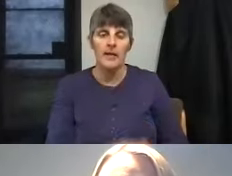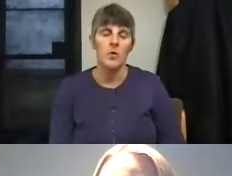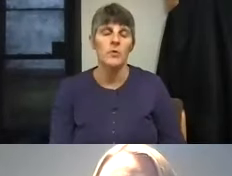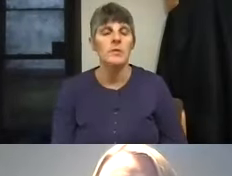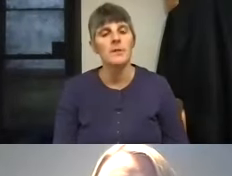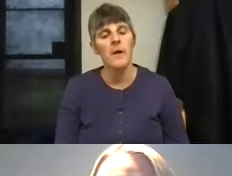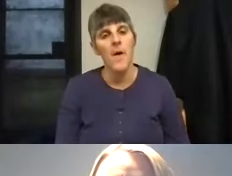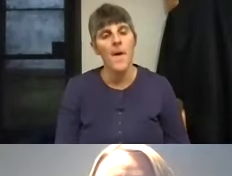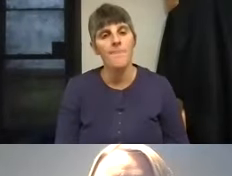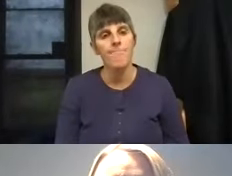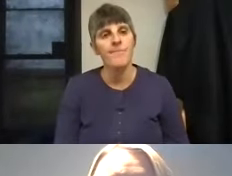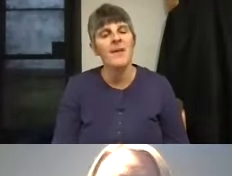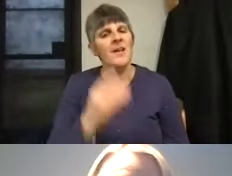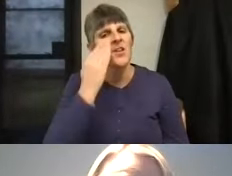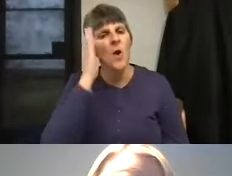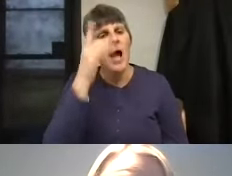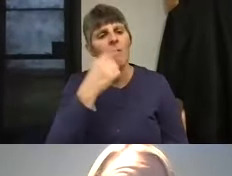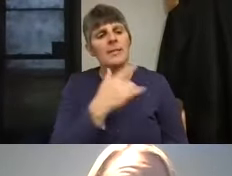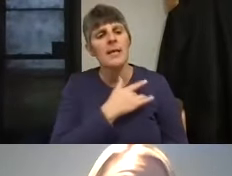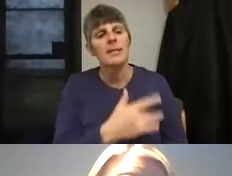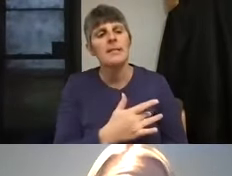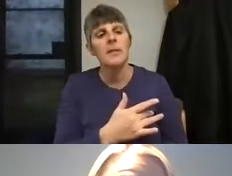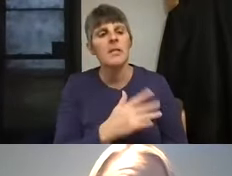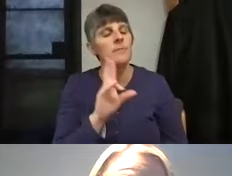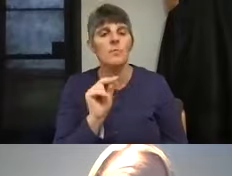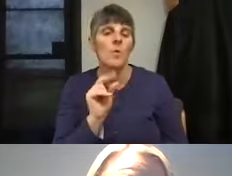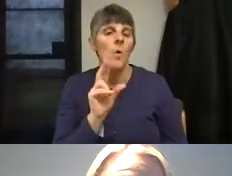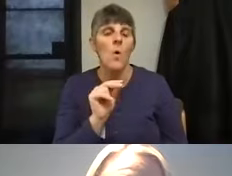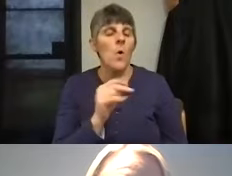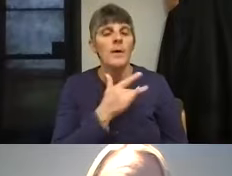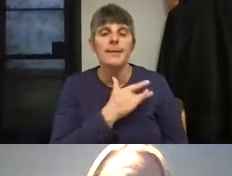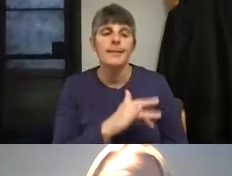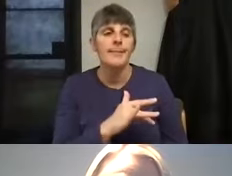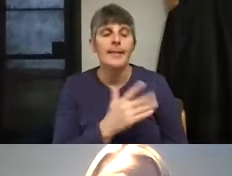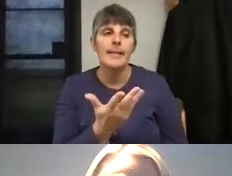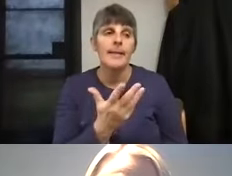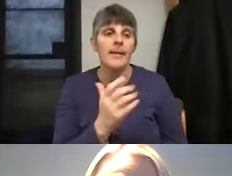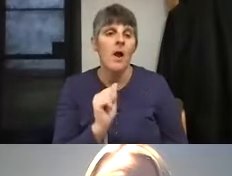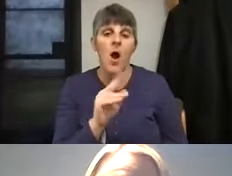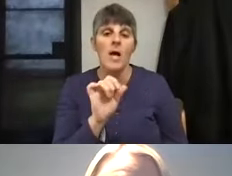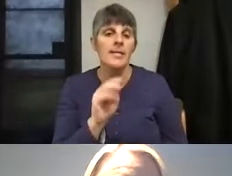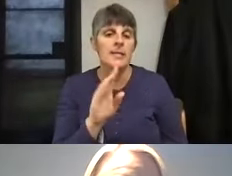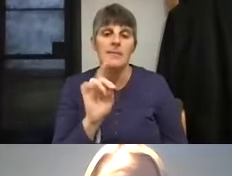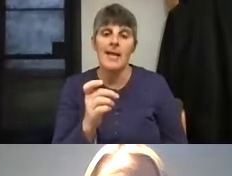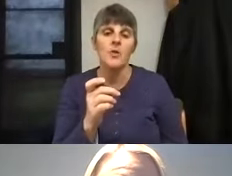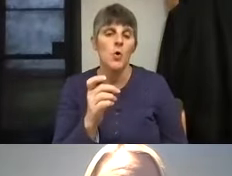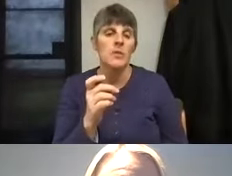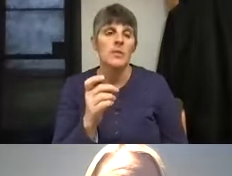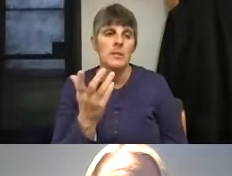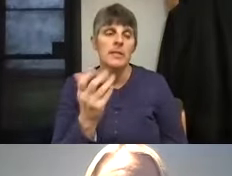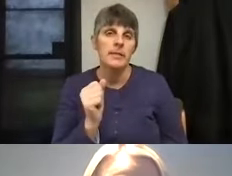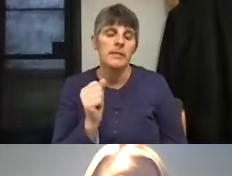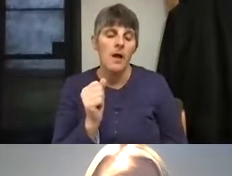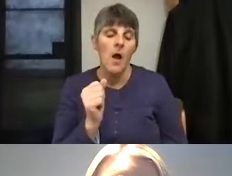I would say typically, no. Typically, autism diagnosis is